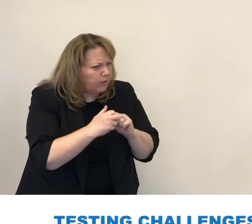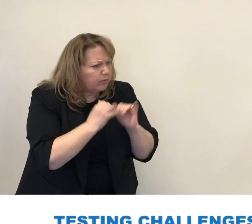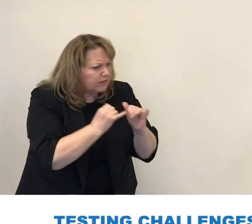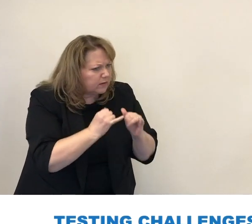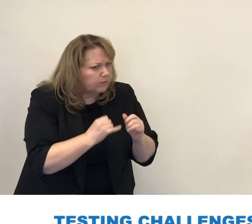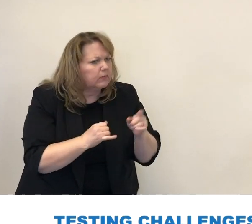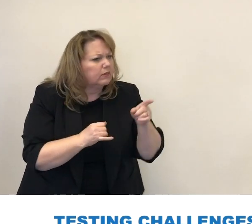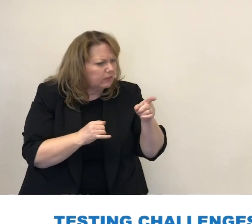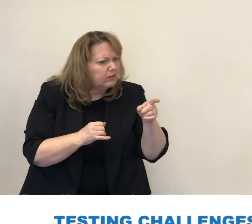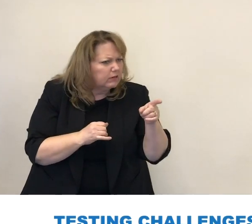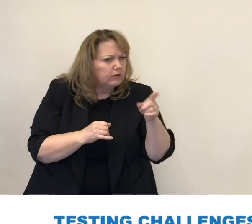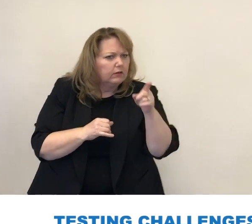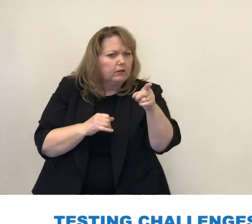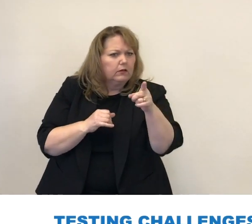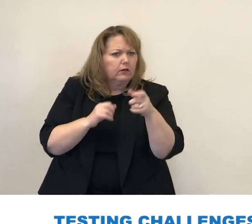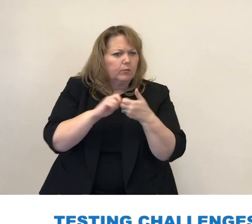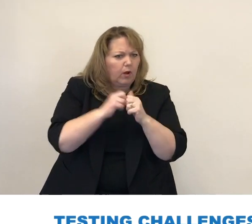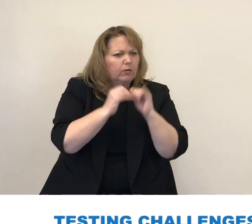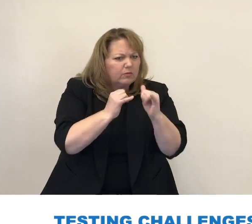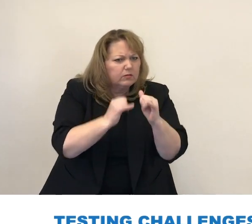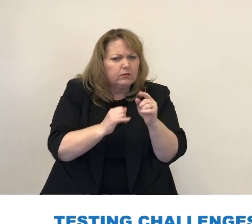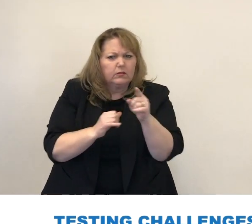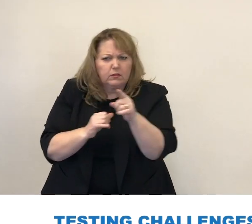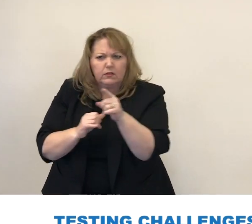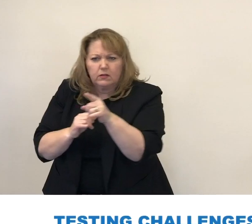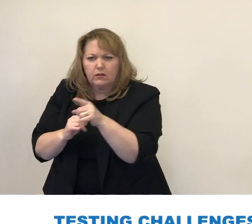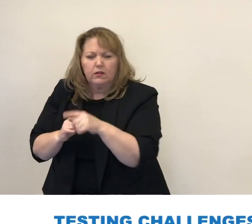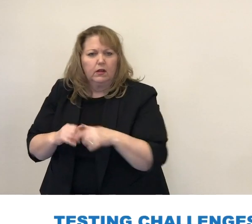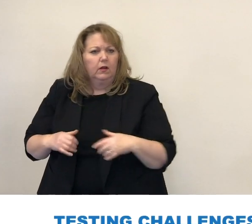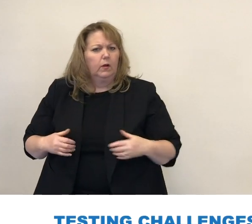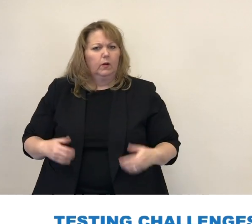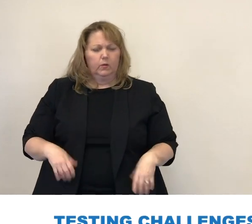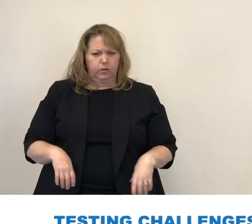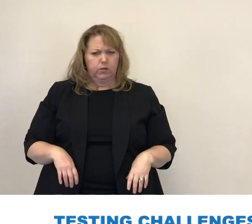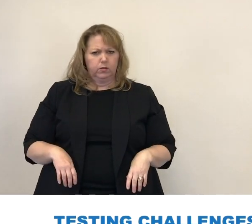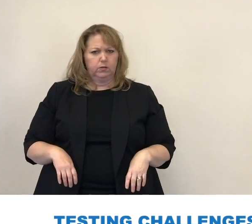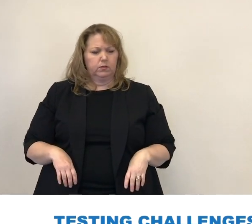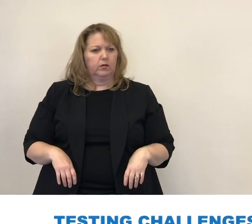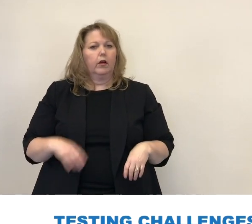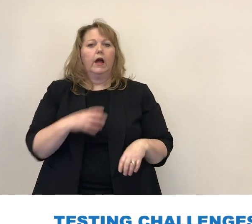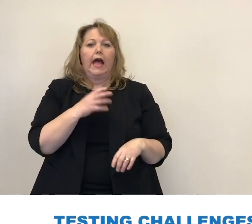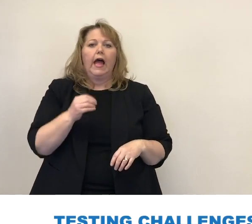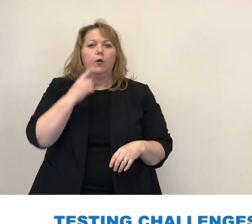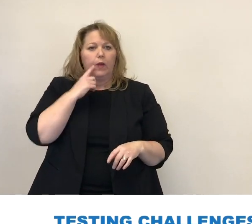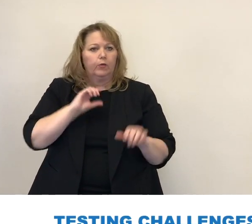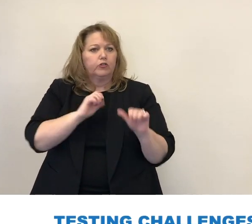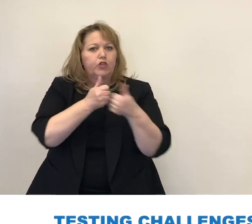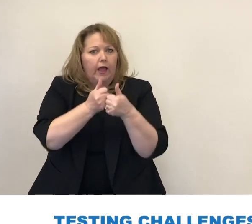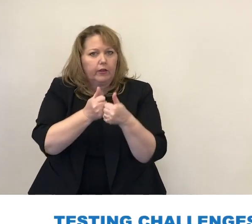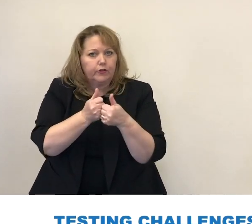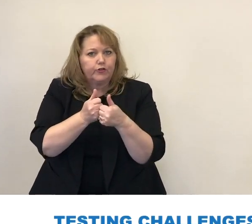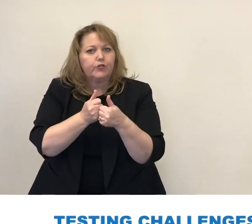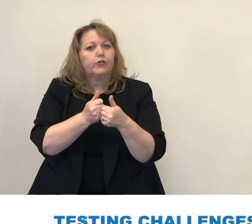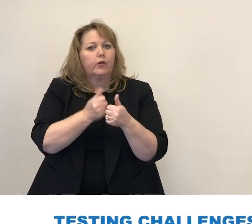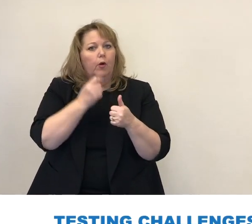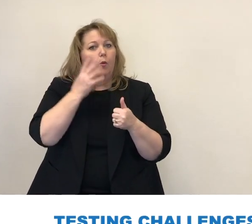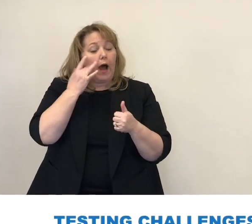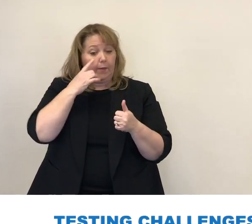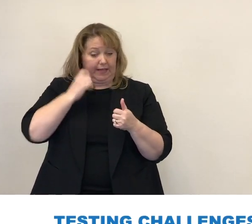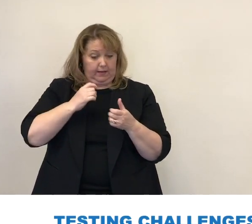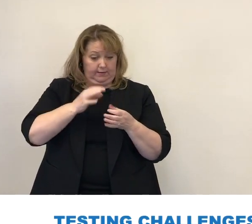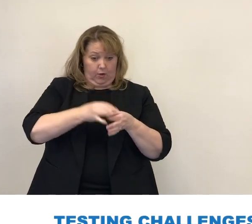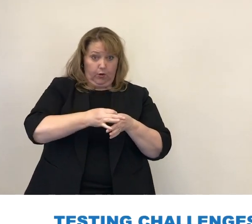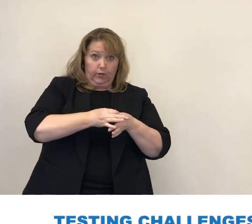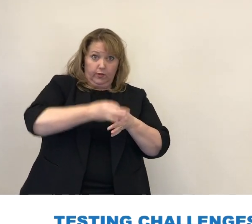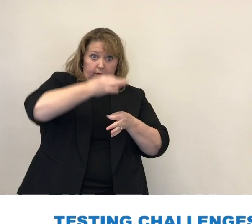that supply lines were extremely challenged for reagents. Reagents is the word that lab people use to call the chemicals that